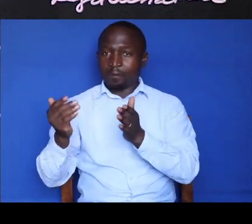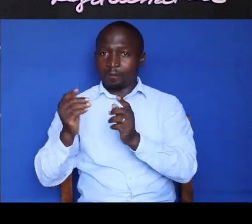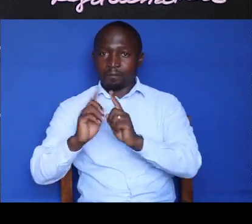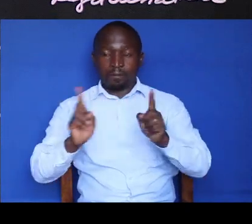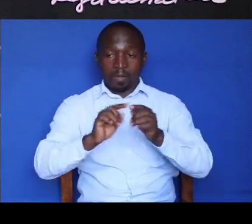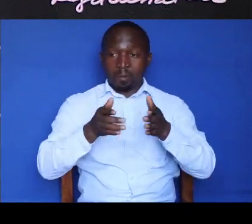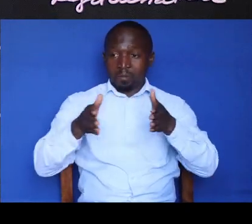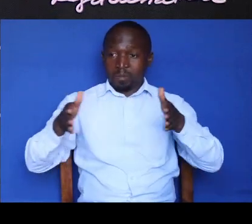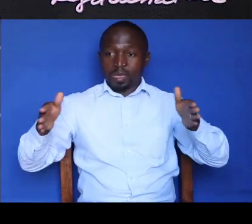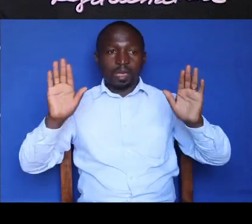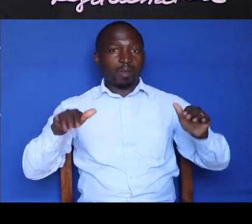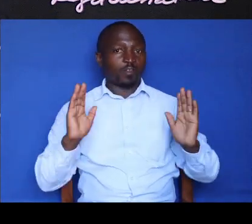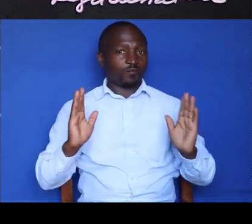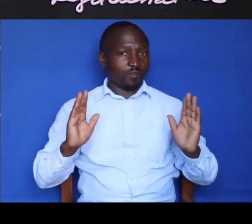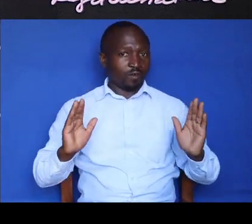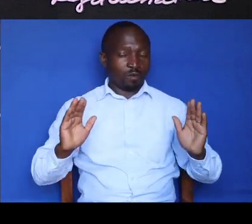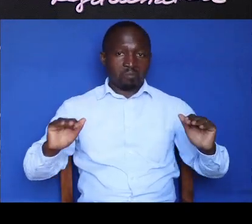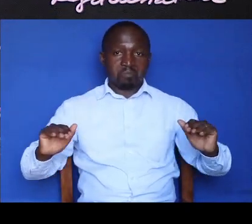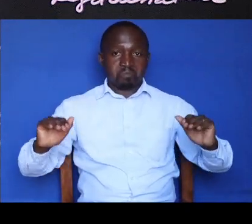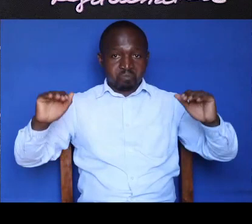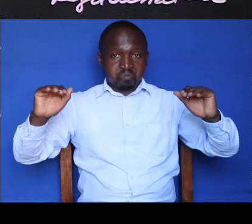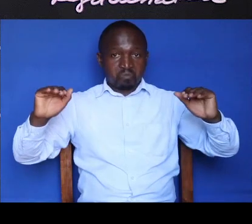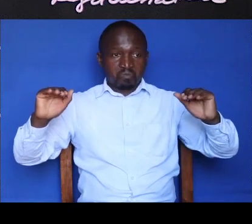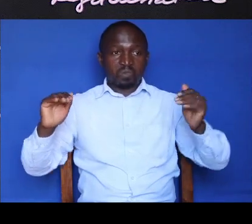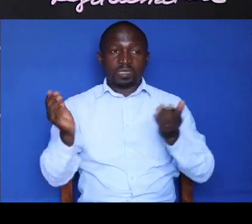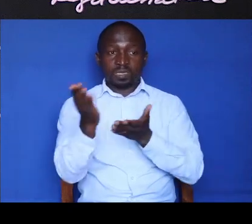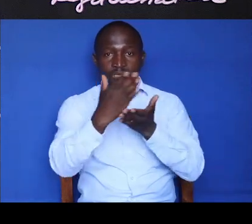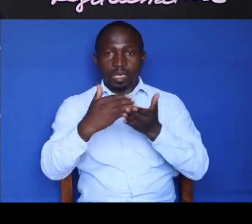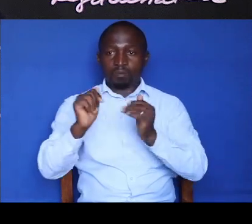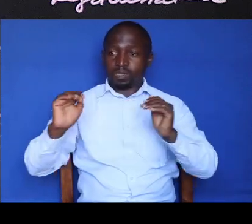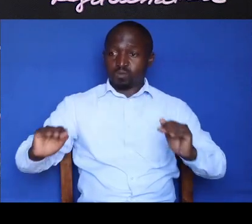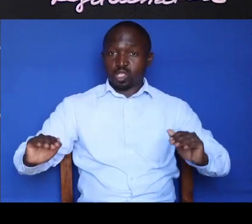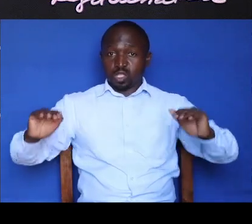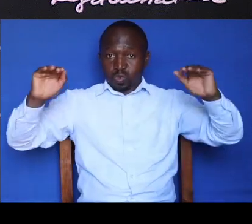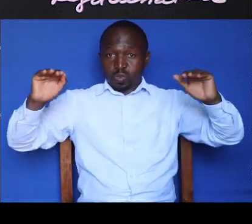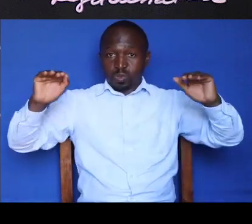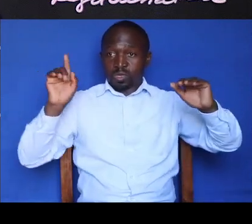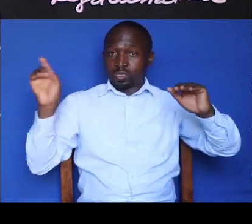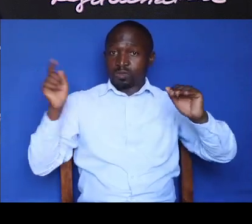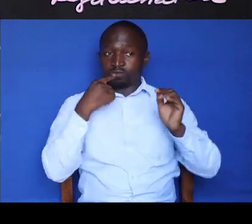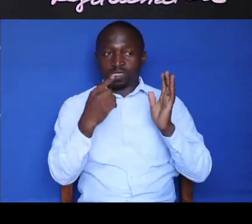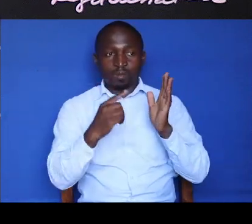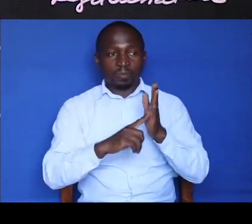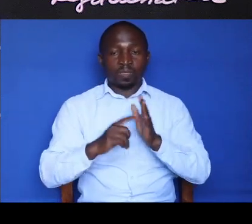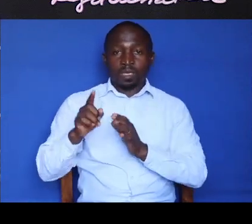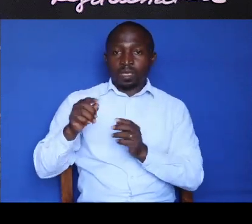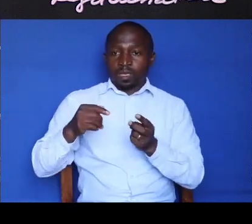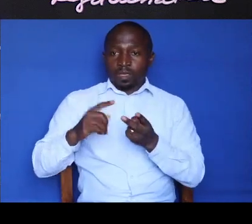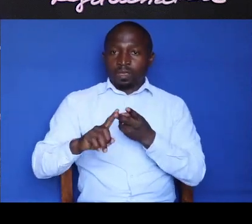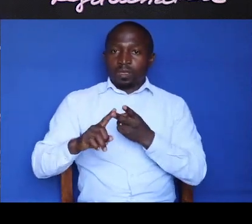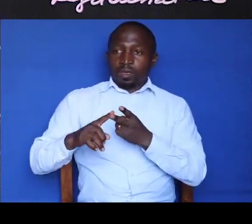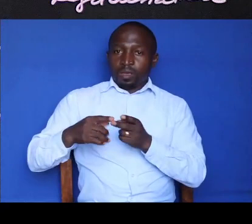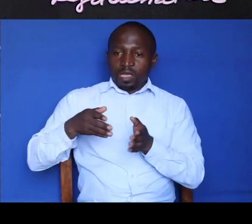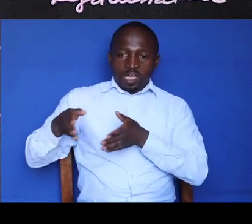comparatively to other eroded parts. So the parts which high are what we used to say river terraces. So this